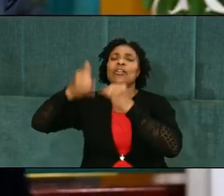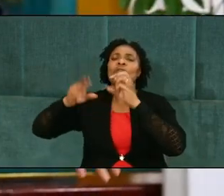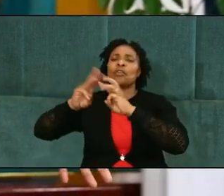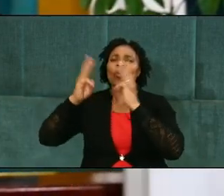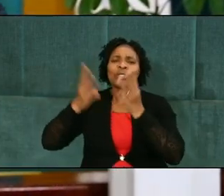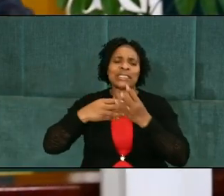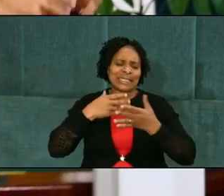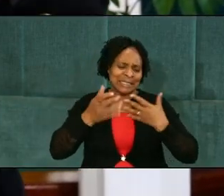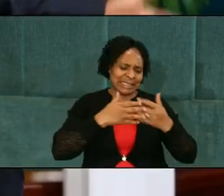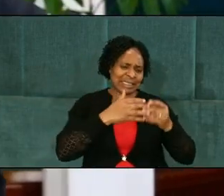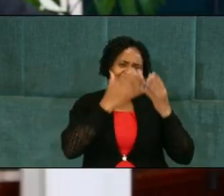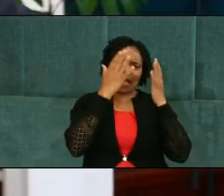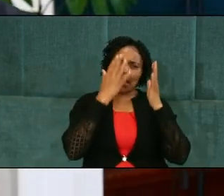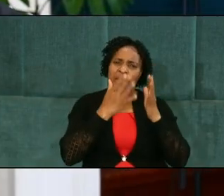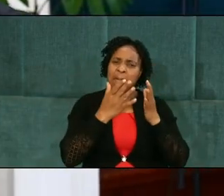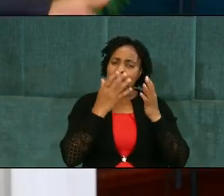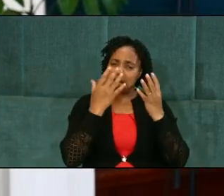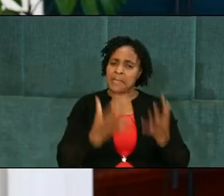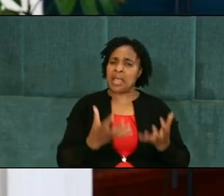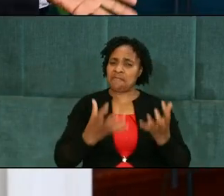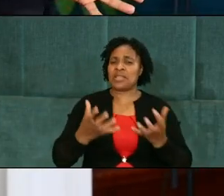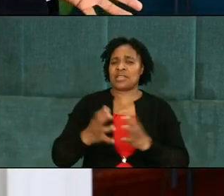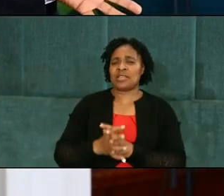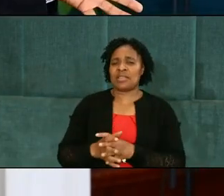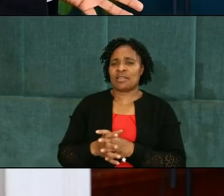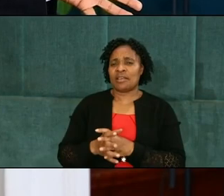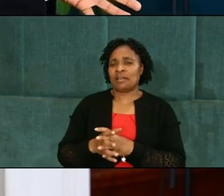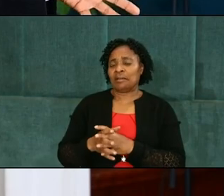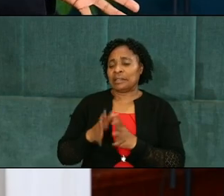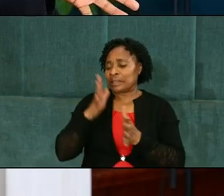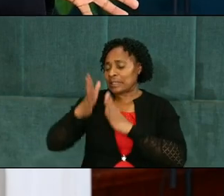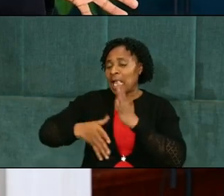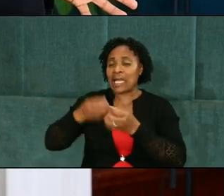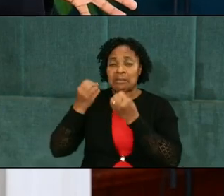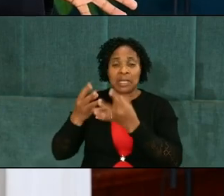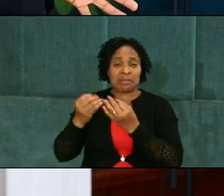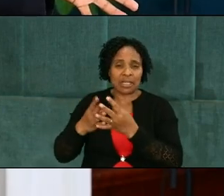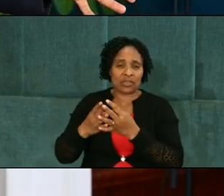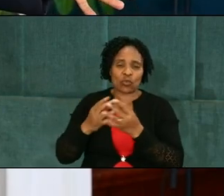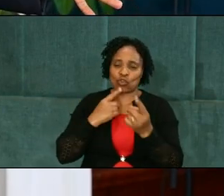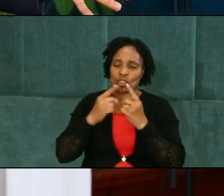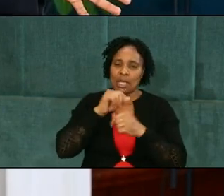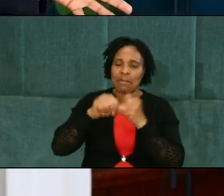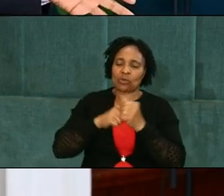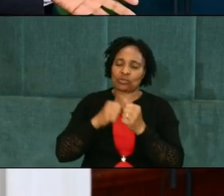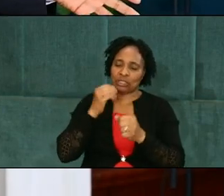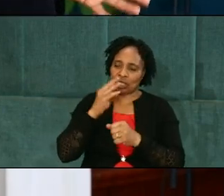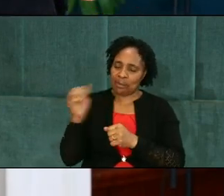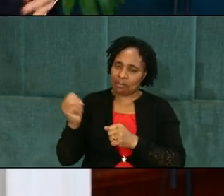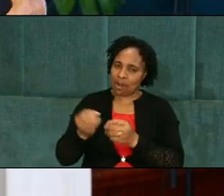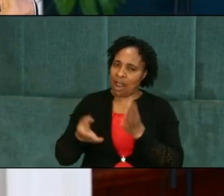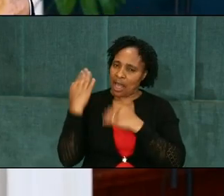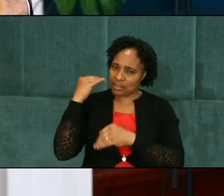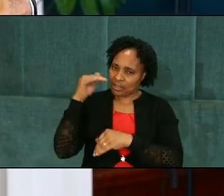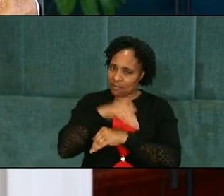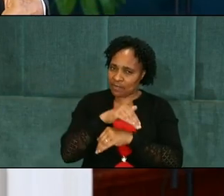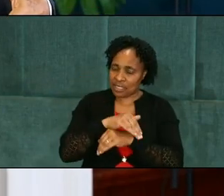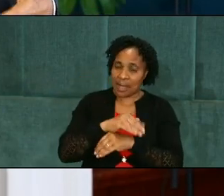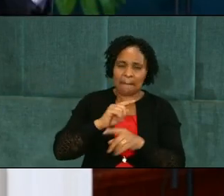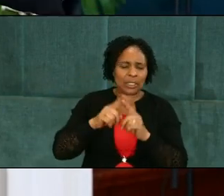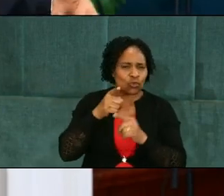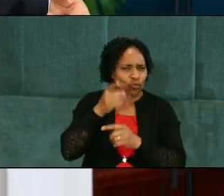many signs of the end in the world, and we spoke about them last in the evening. But did you know